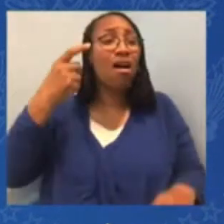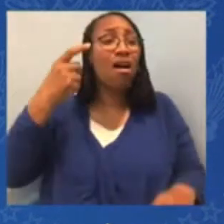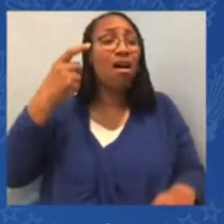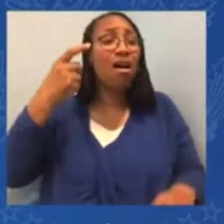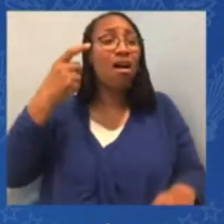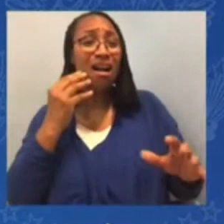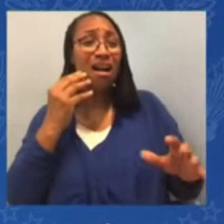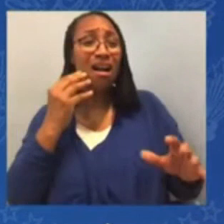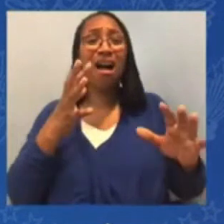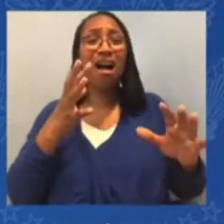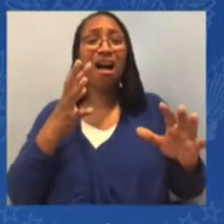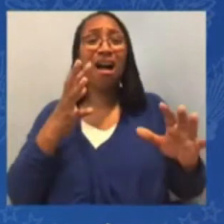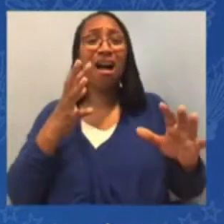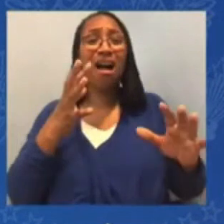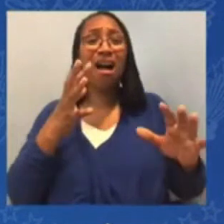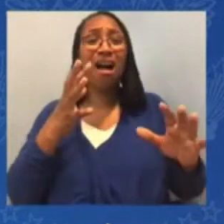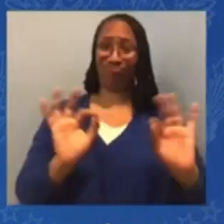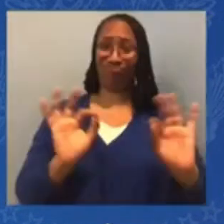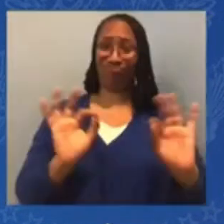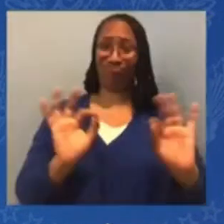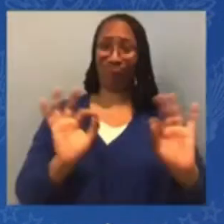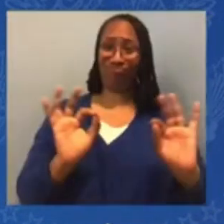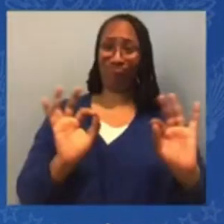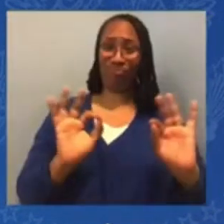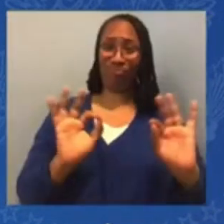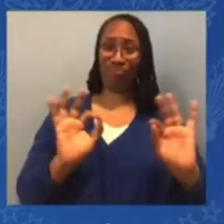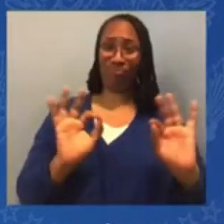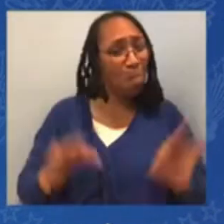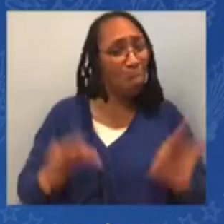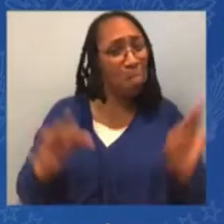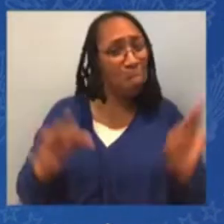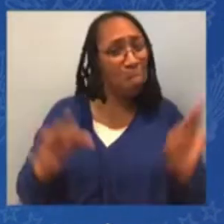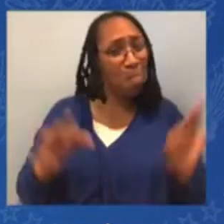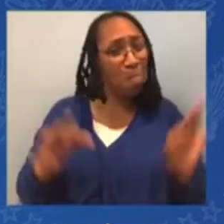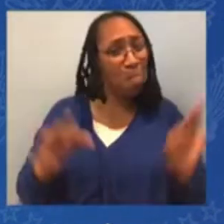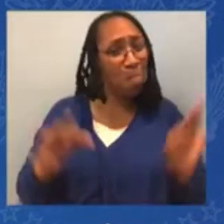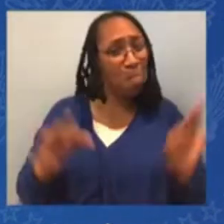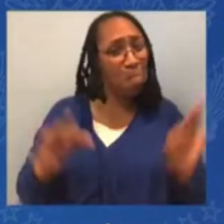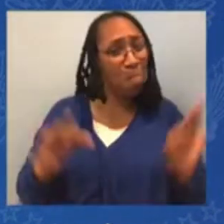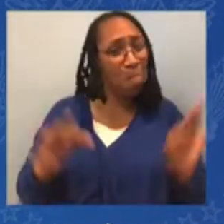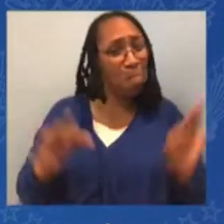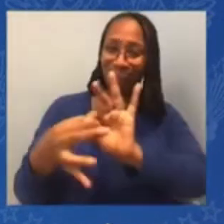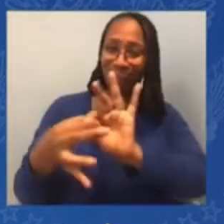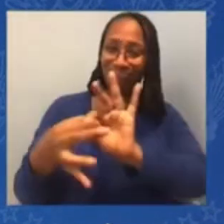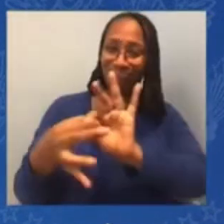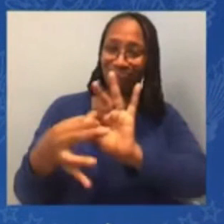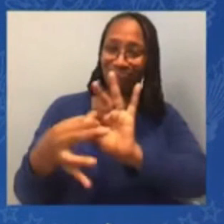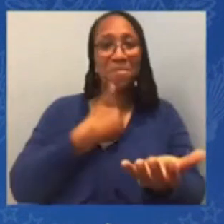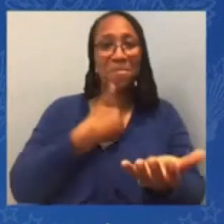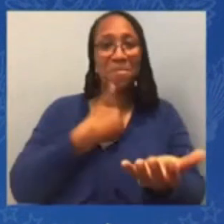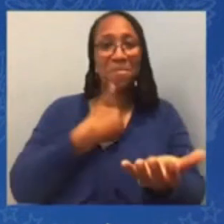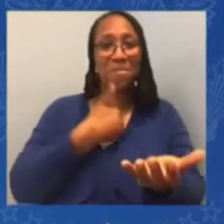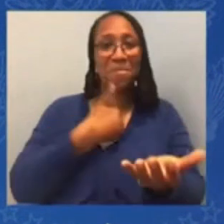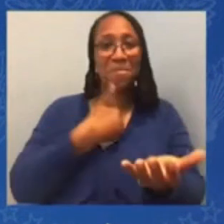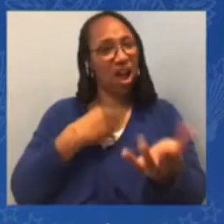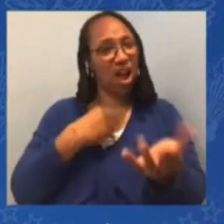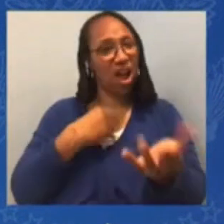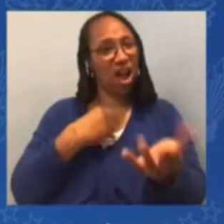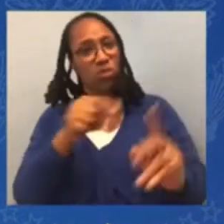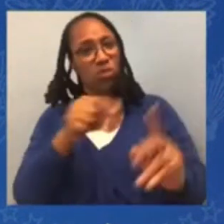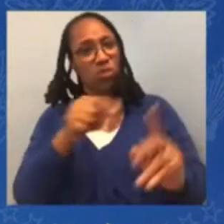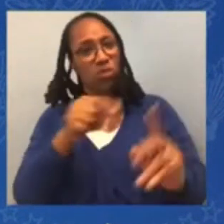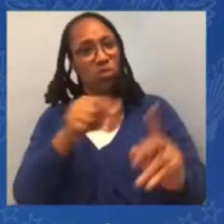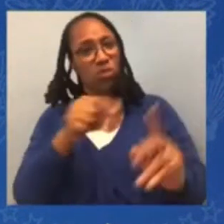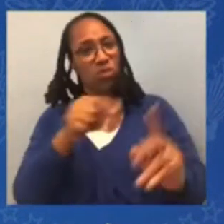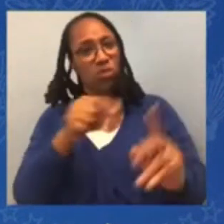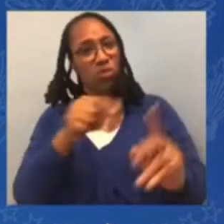die in vain. That by acting in their memory, you can prevent the next tragedy.